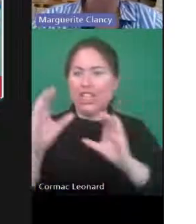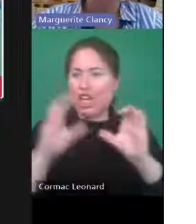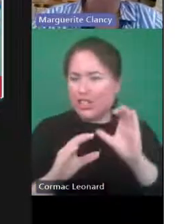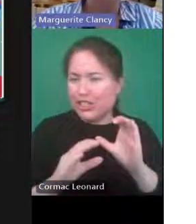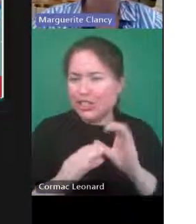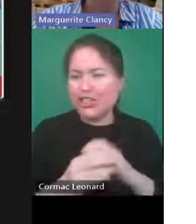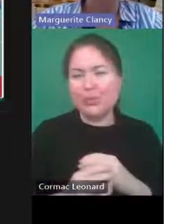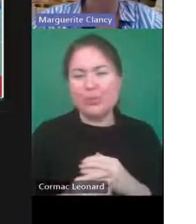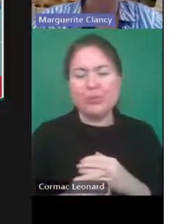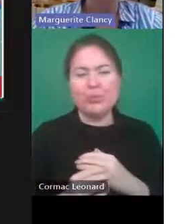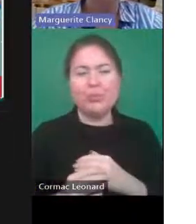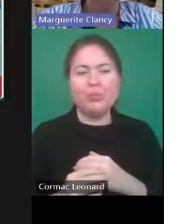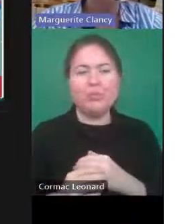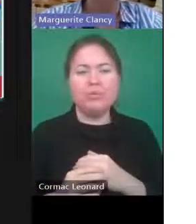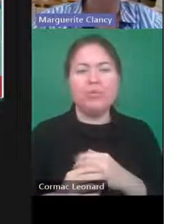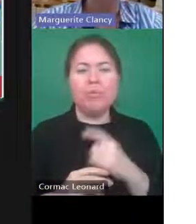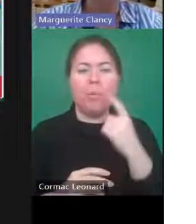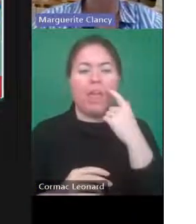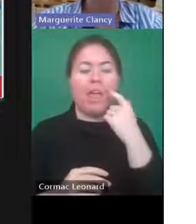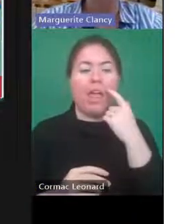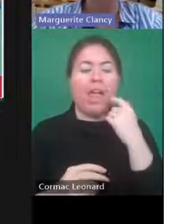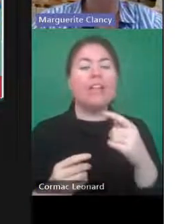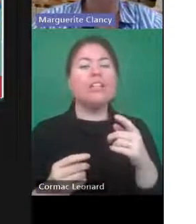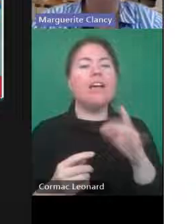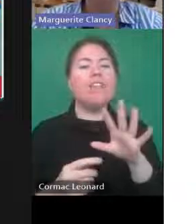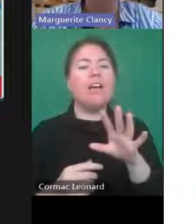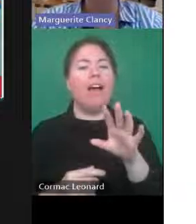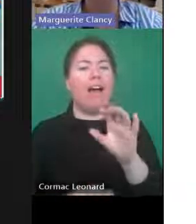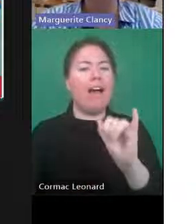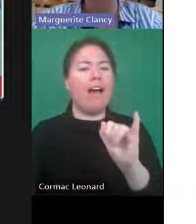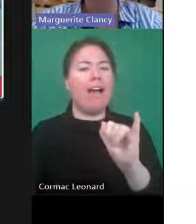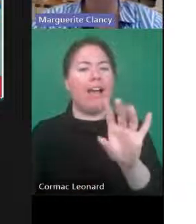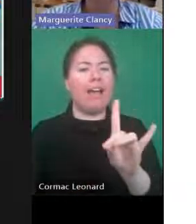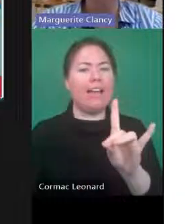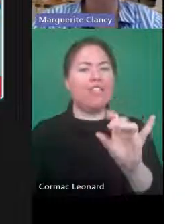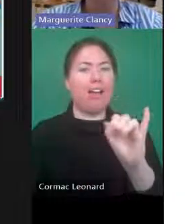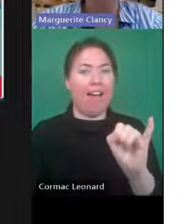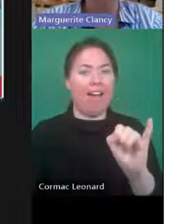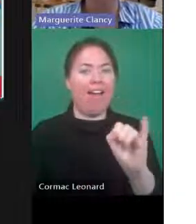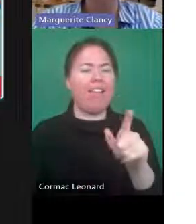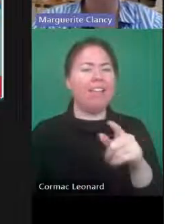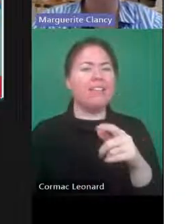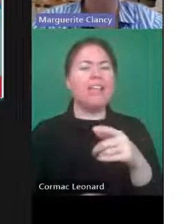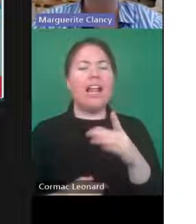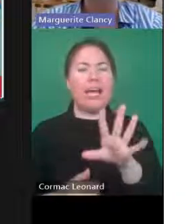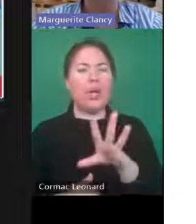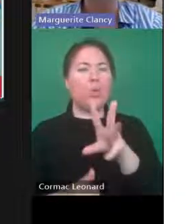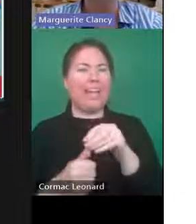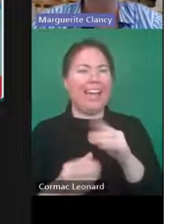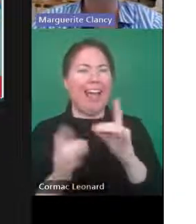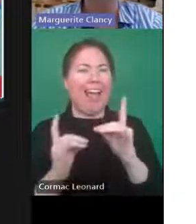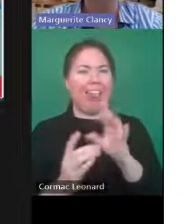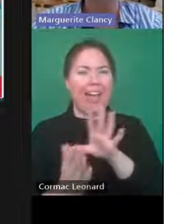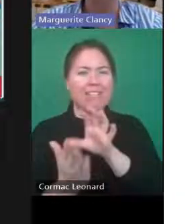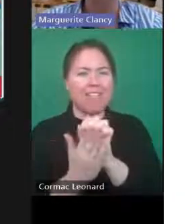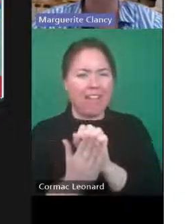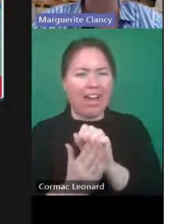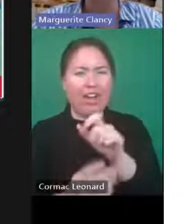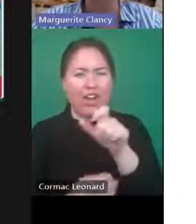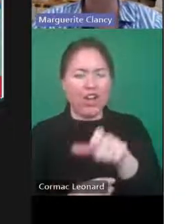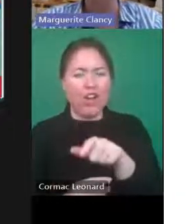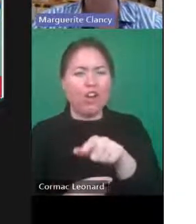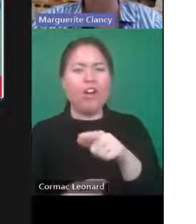there's also the unique health identifier, the IHI, has been incorporated into the online system for adult safeguarding.